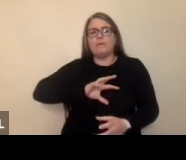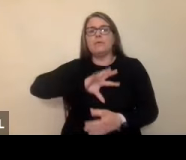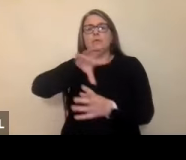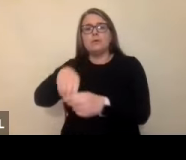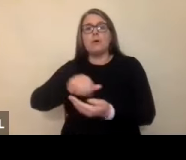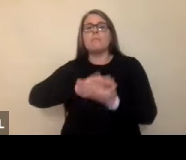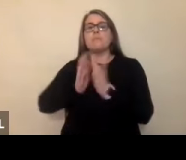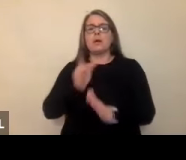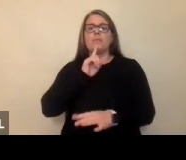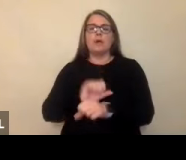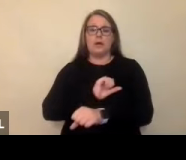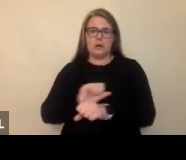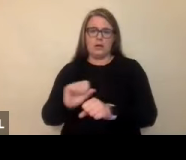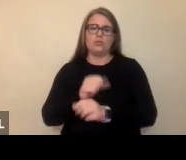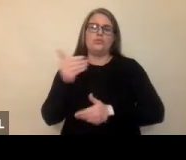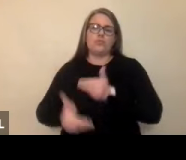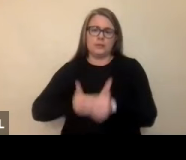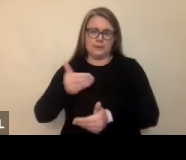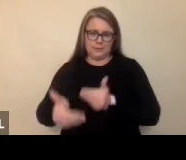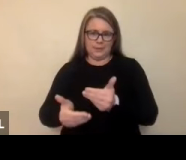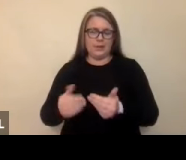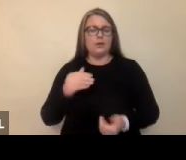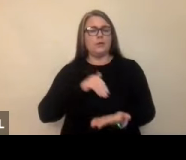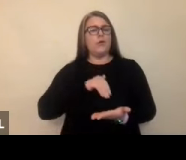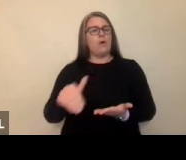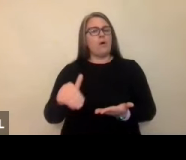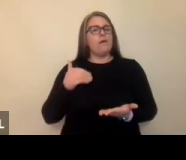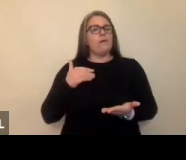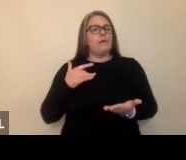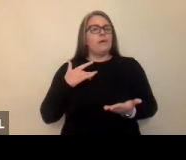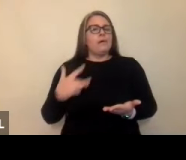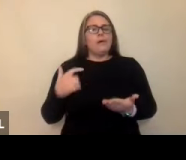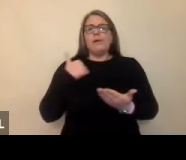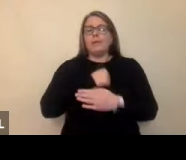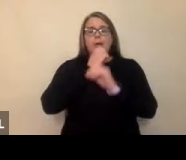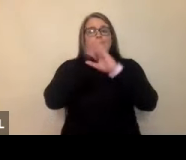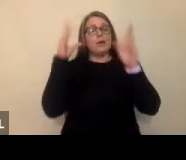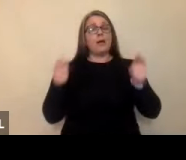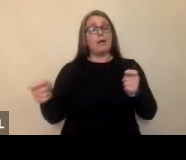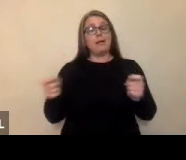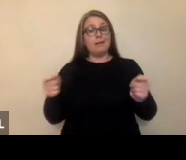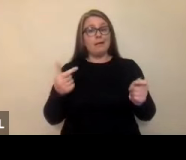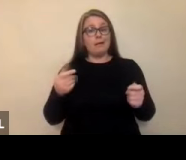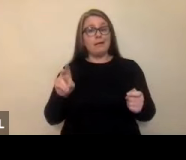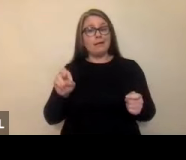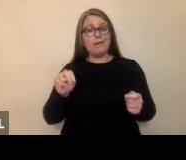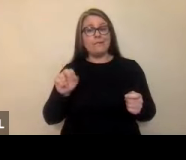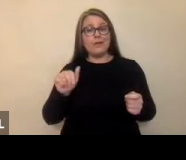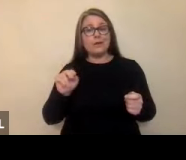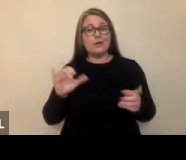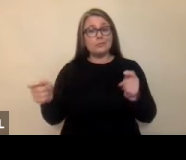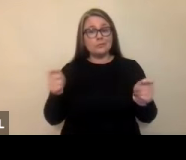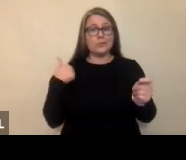of self-governance, right? Otherwise, I think folks are often left without any way to actually engage because they're so concerned with